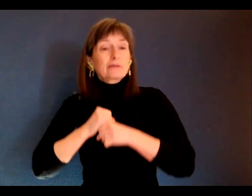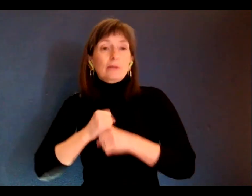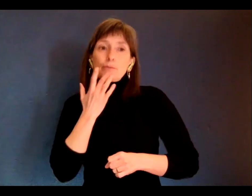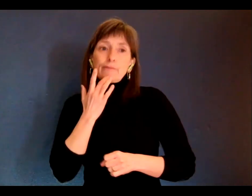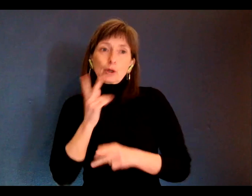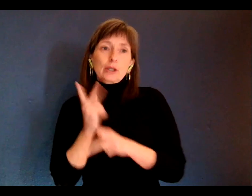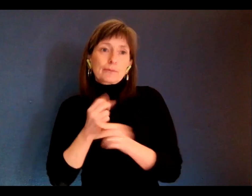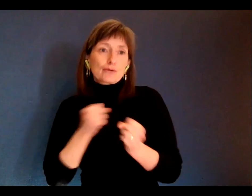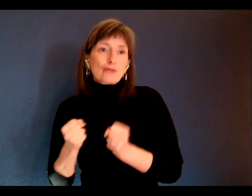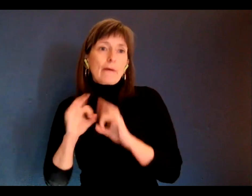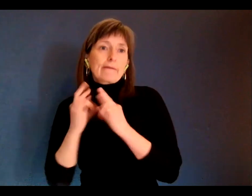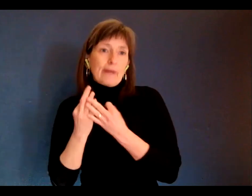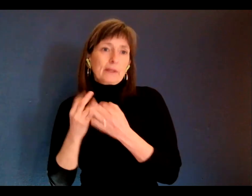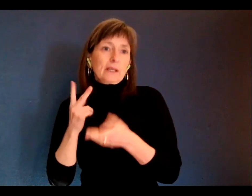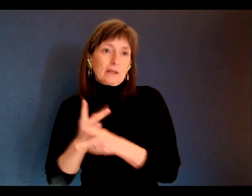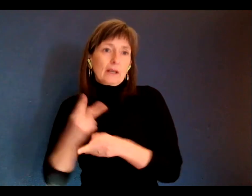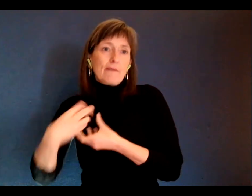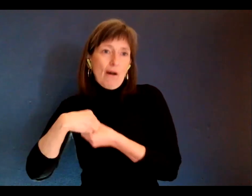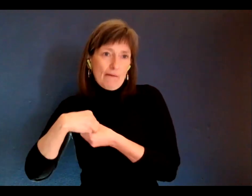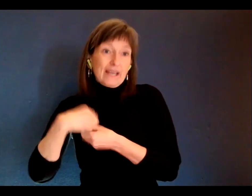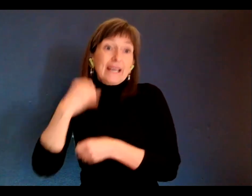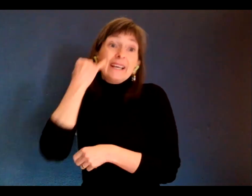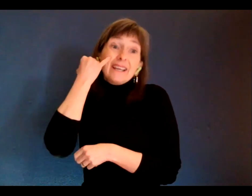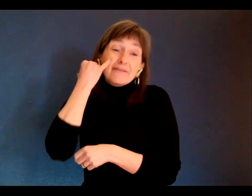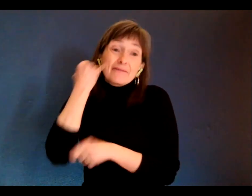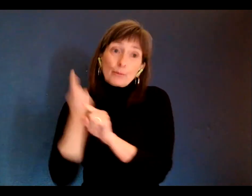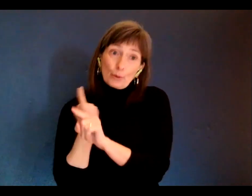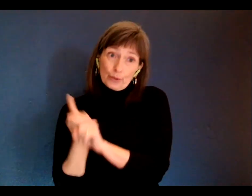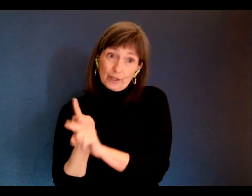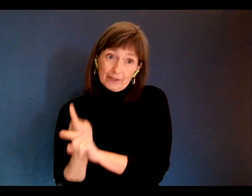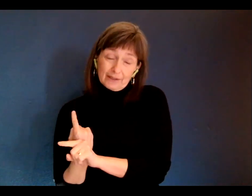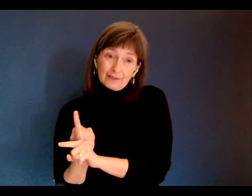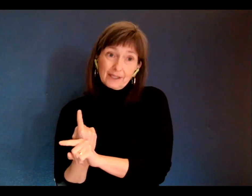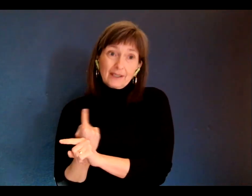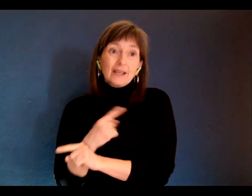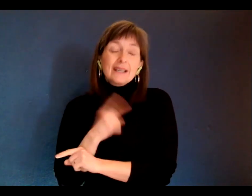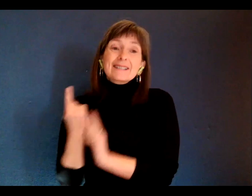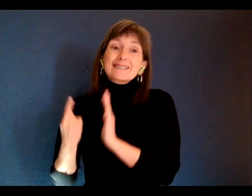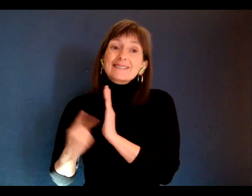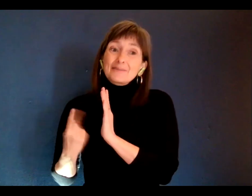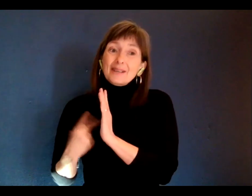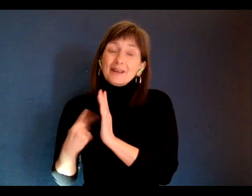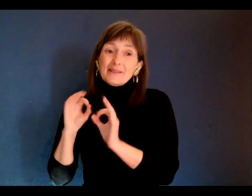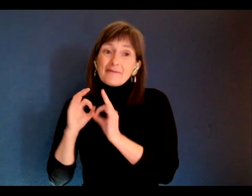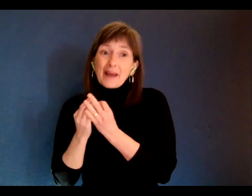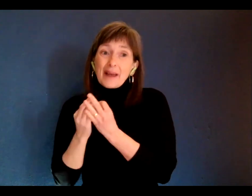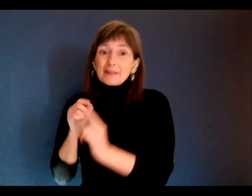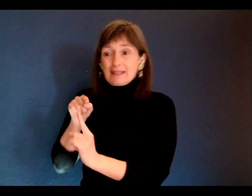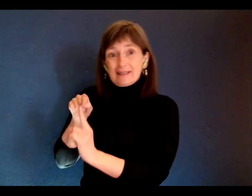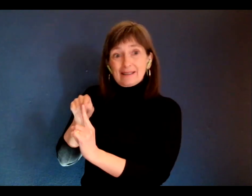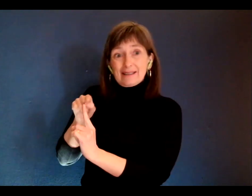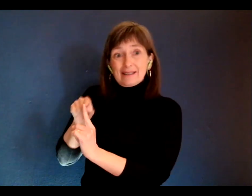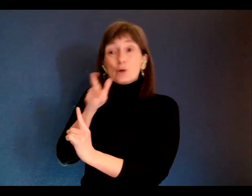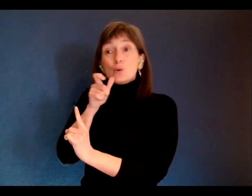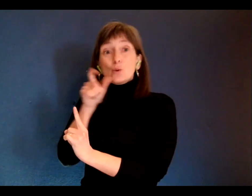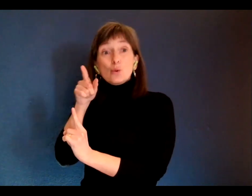and appropriate. What we found is sometimes it's the family member or the person providing a service that is the alleged source of